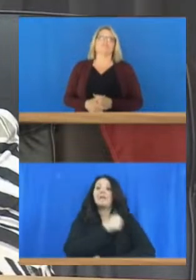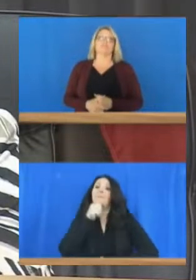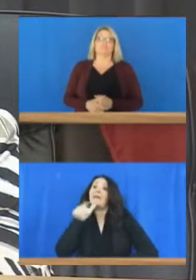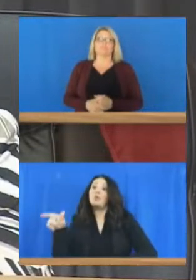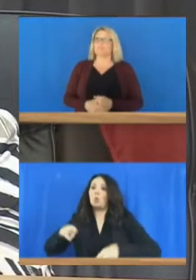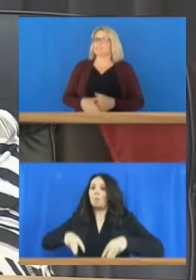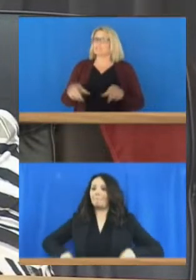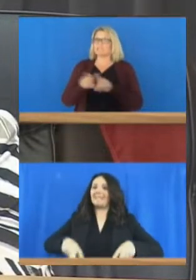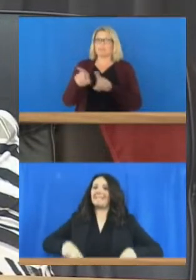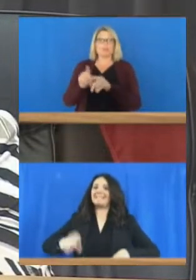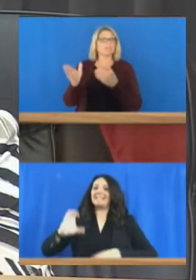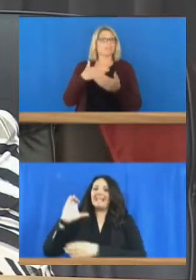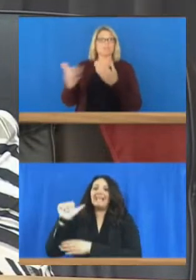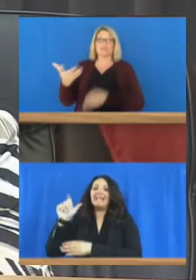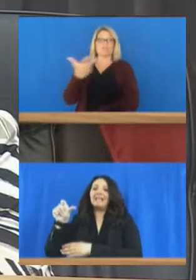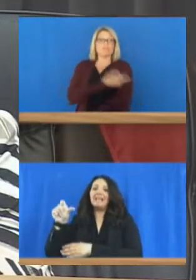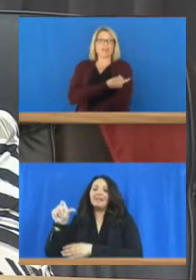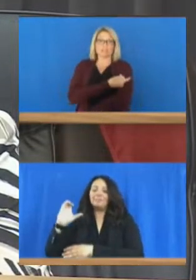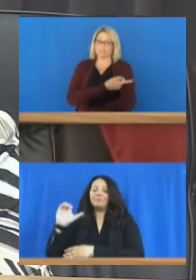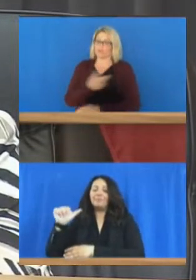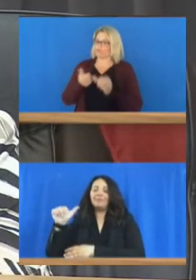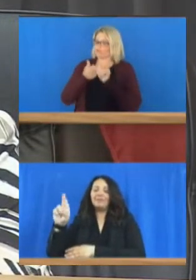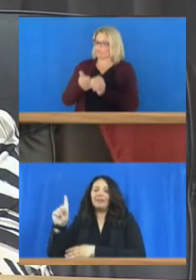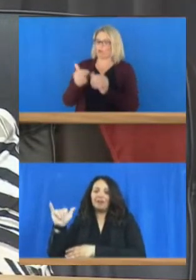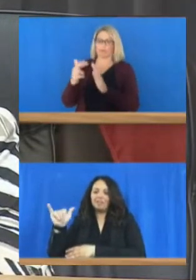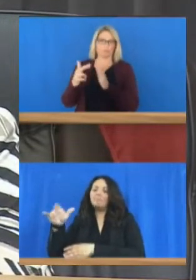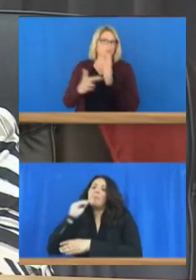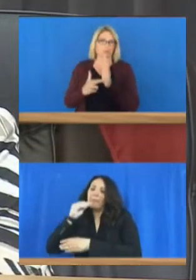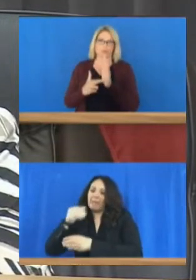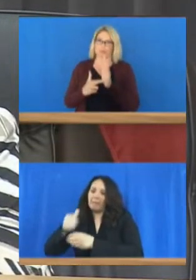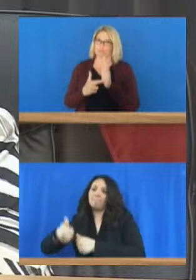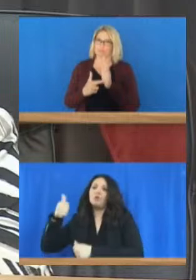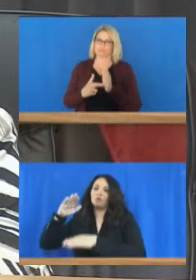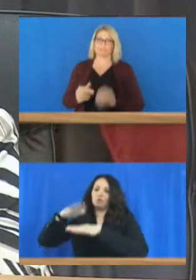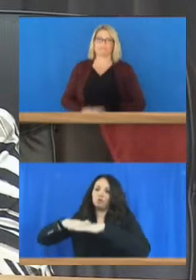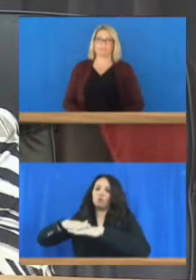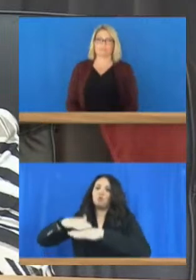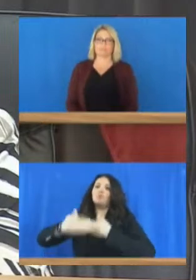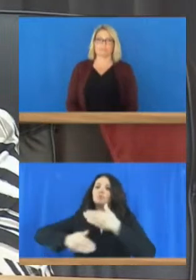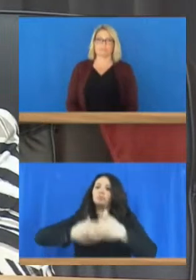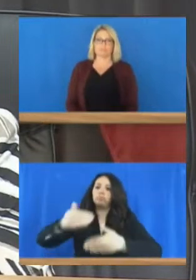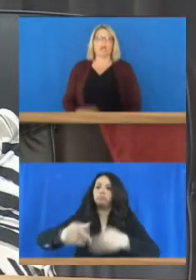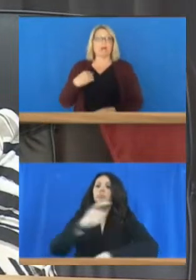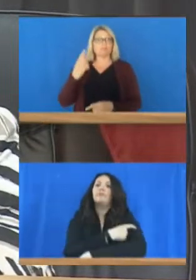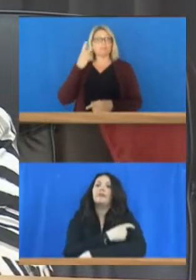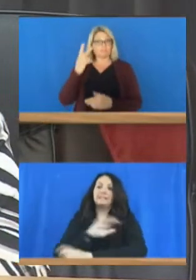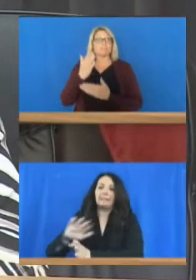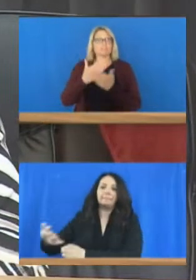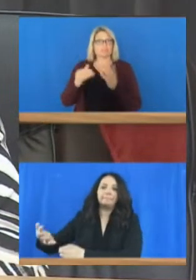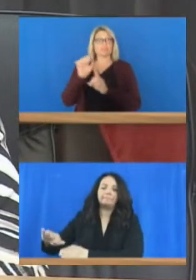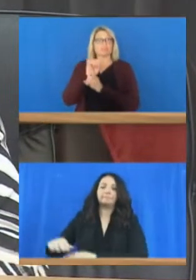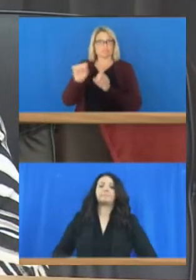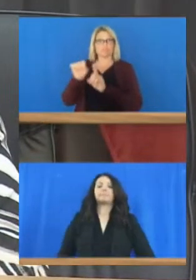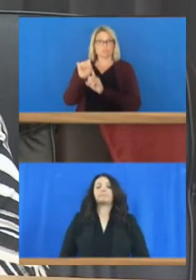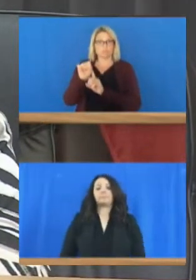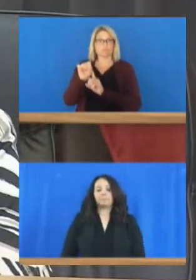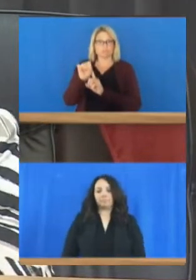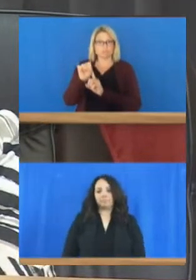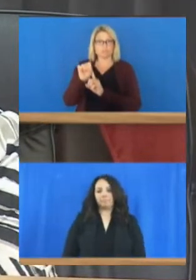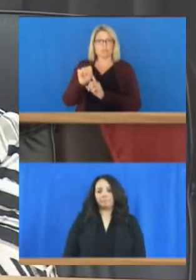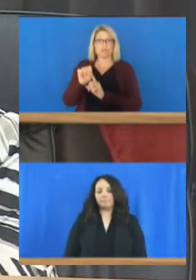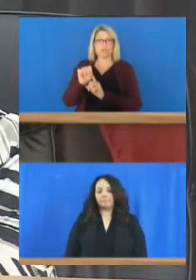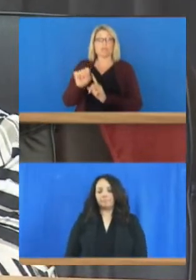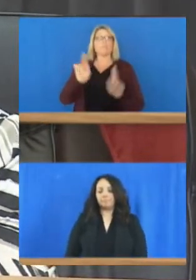you to throw aside your mask and go out and party with your friends. And you may have been reading things on the CDC website